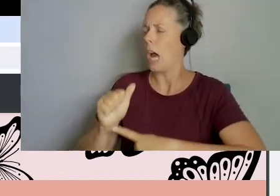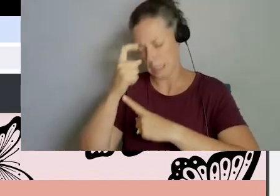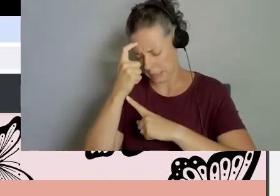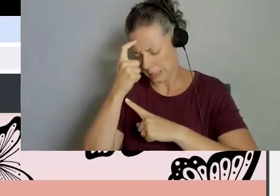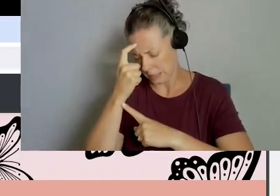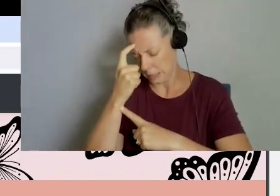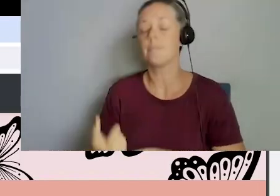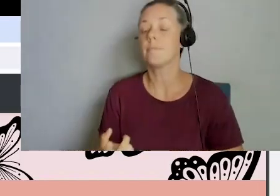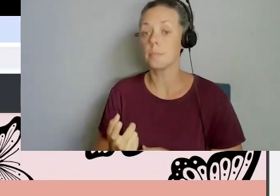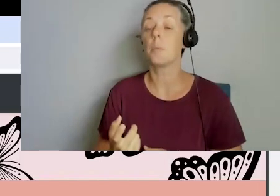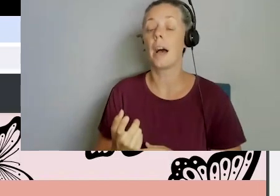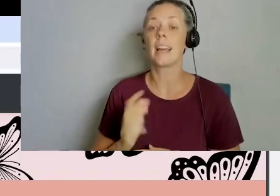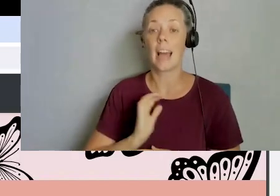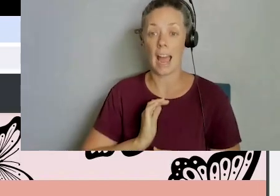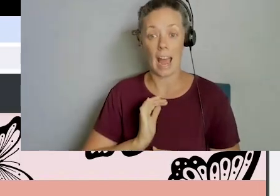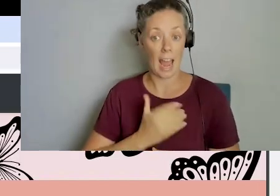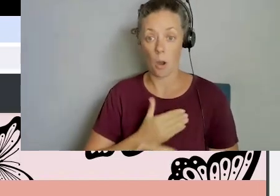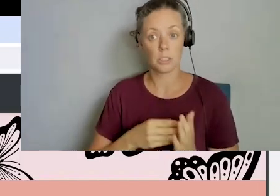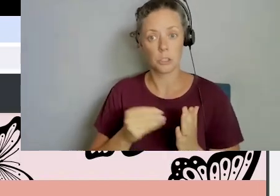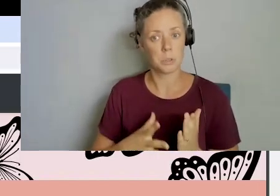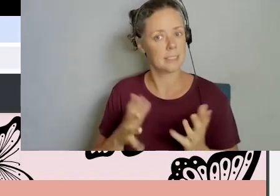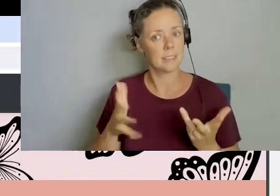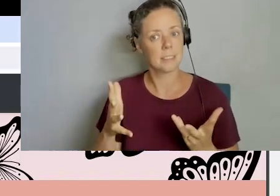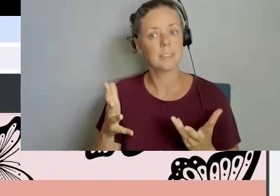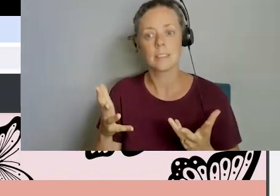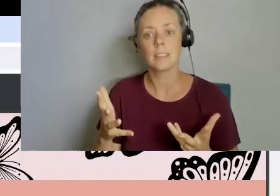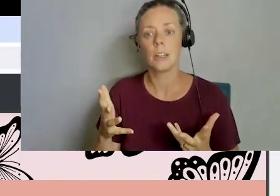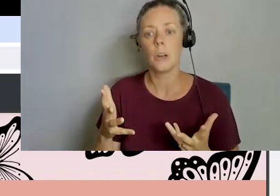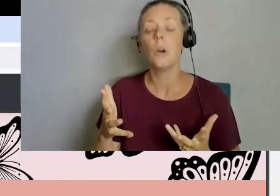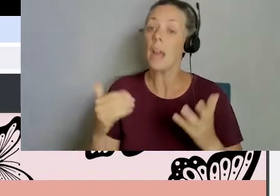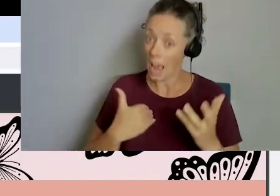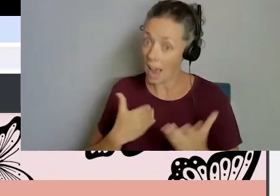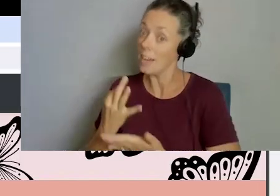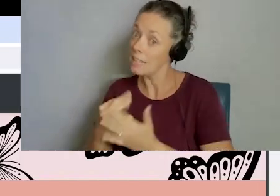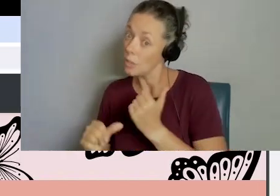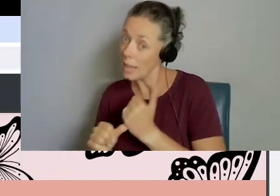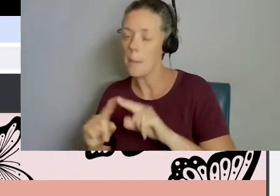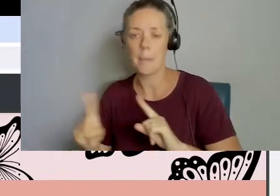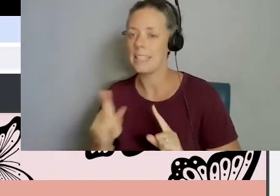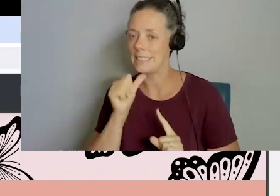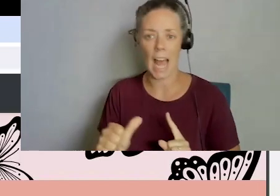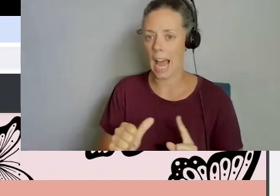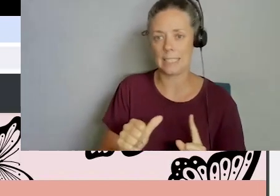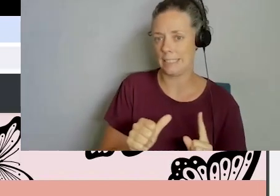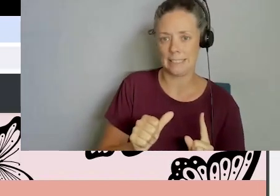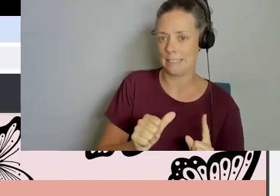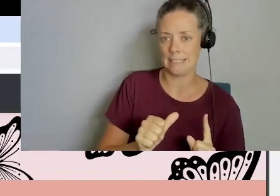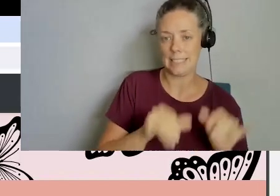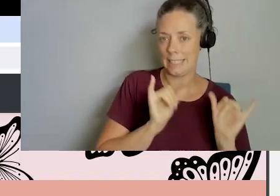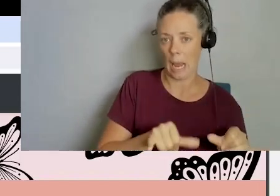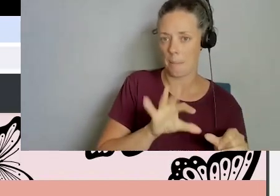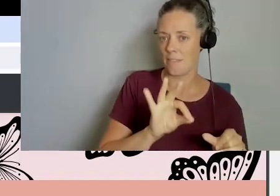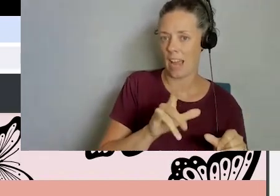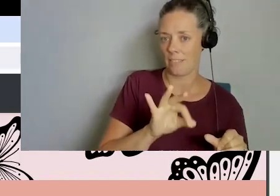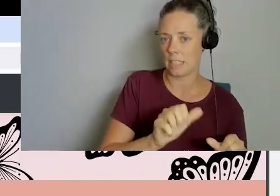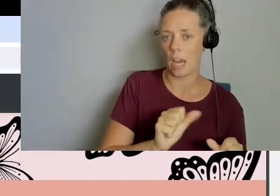our students do not qualify for FAFSA. They have to, we do have financial aid, but it's called the DREAM Act. Okay, the difference between the